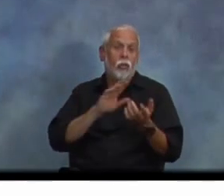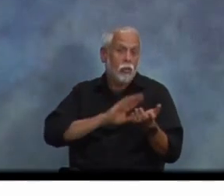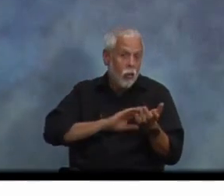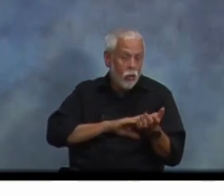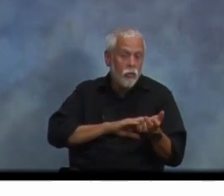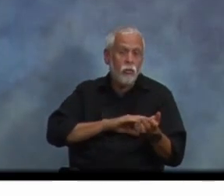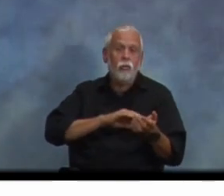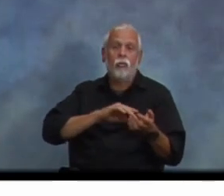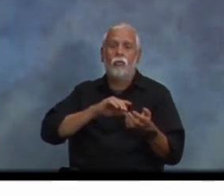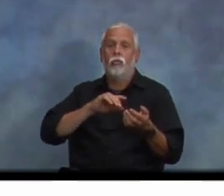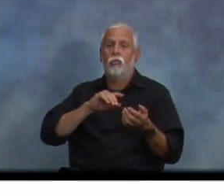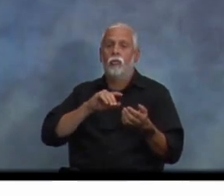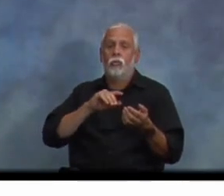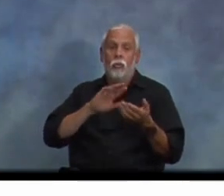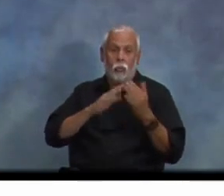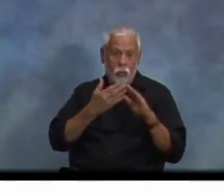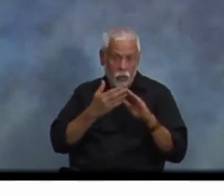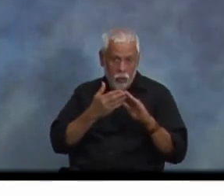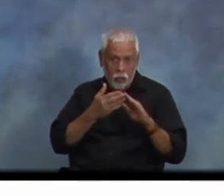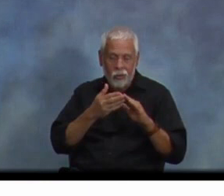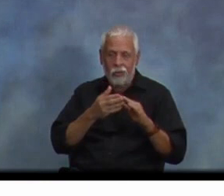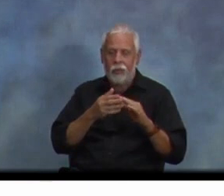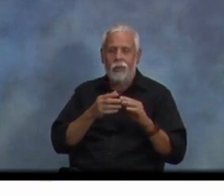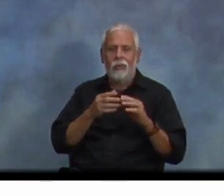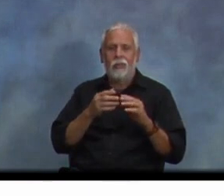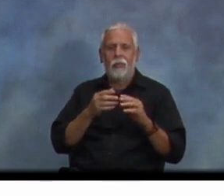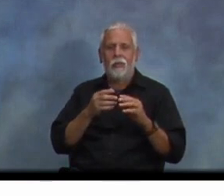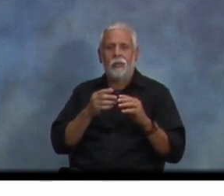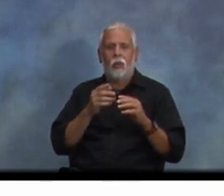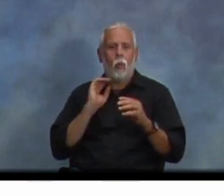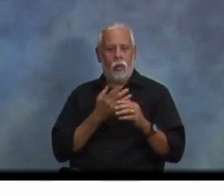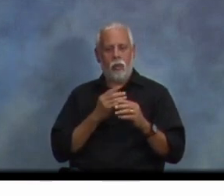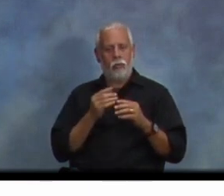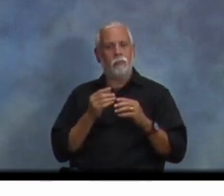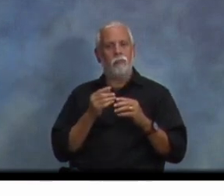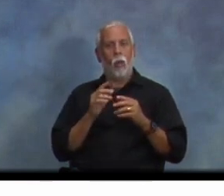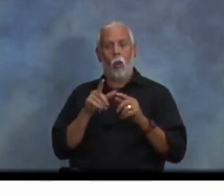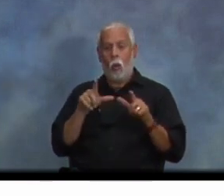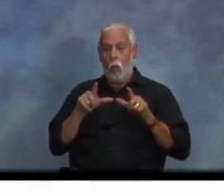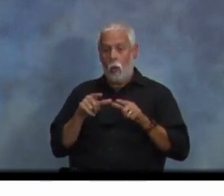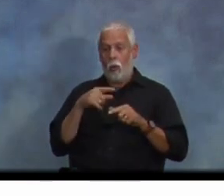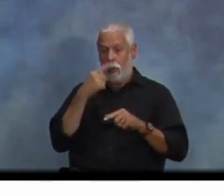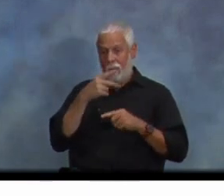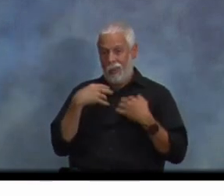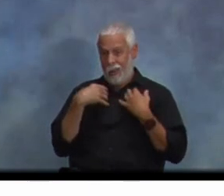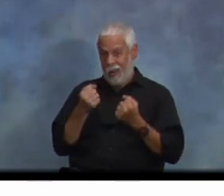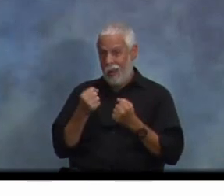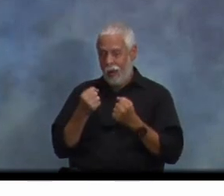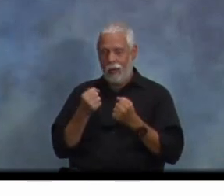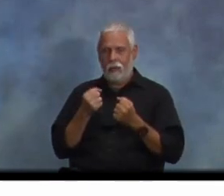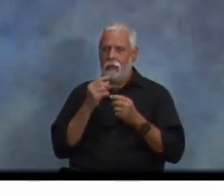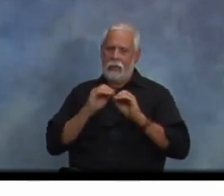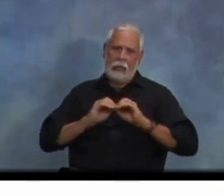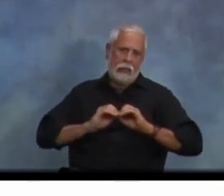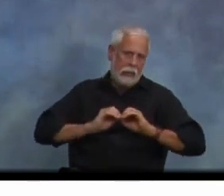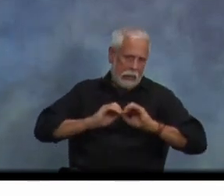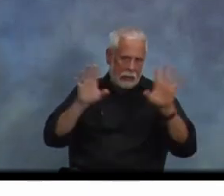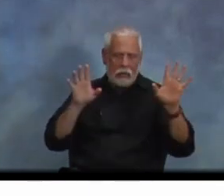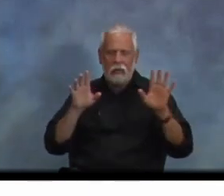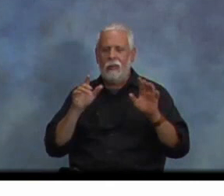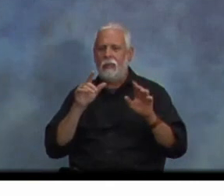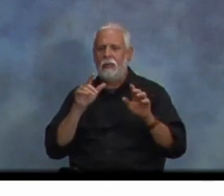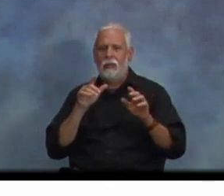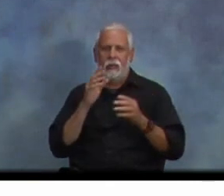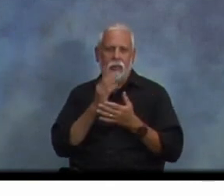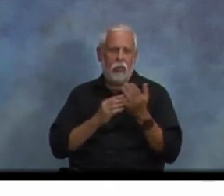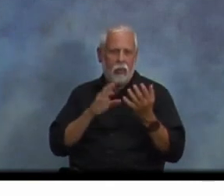and our provider community, taking our role as local public health to help demystify some